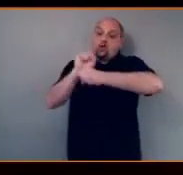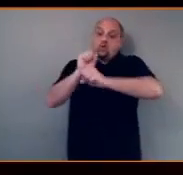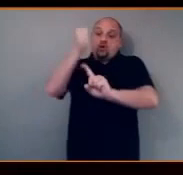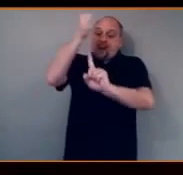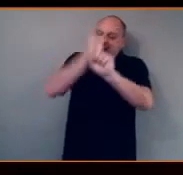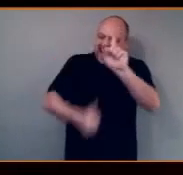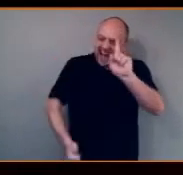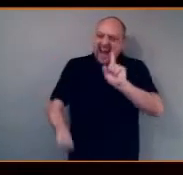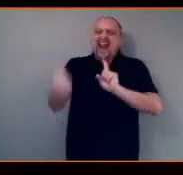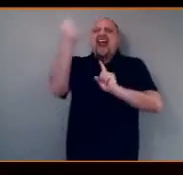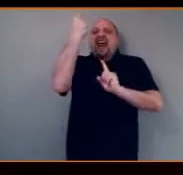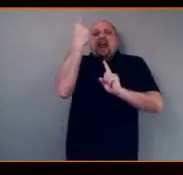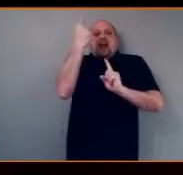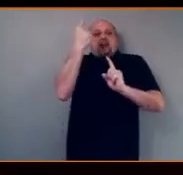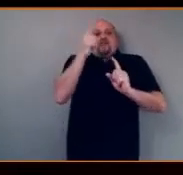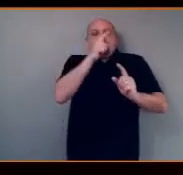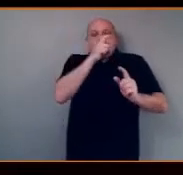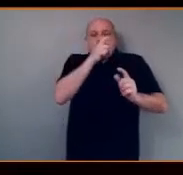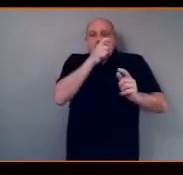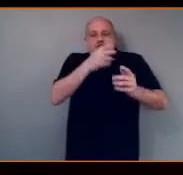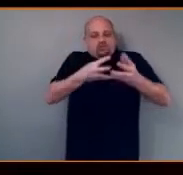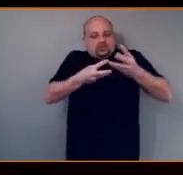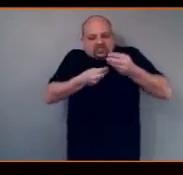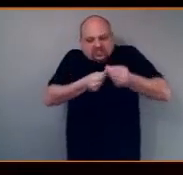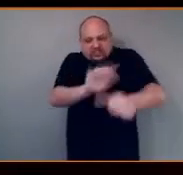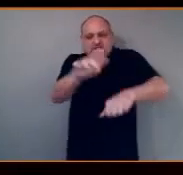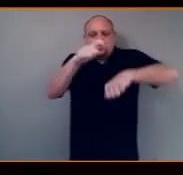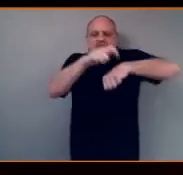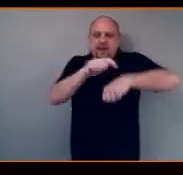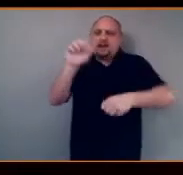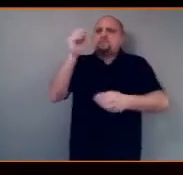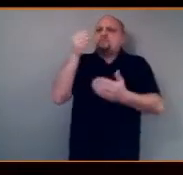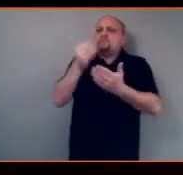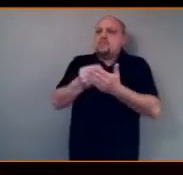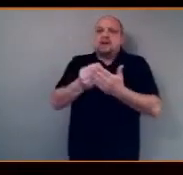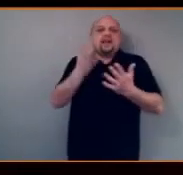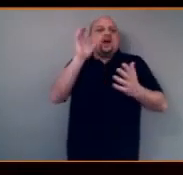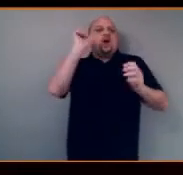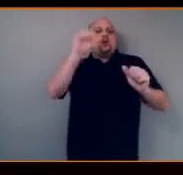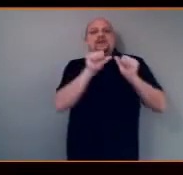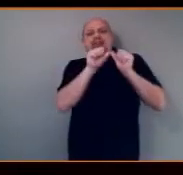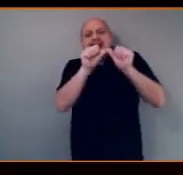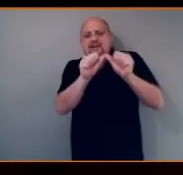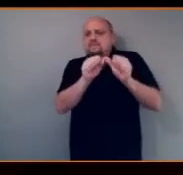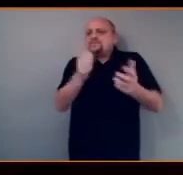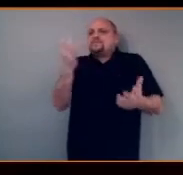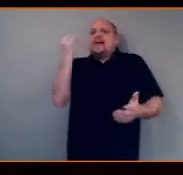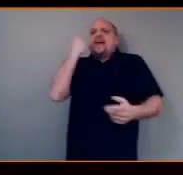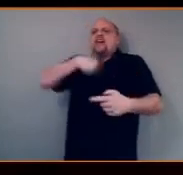mission can be a success if we just work together. If we just persevere.